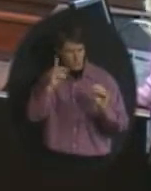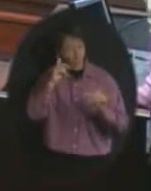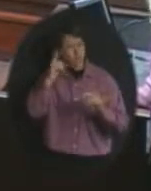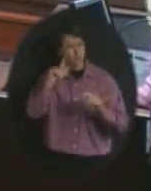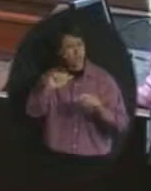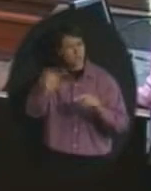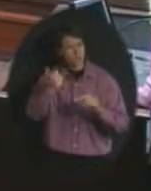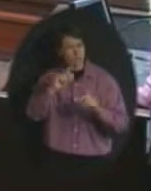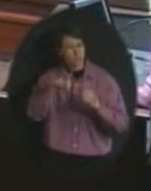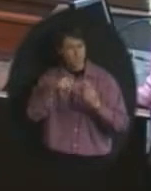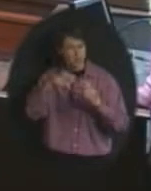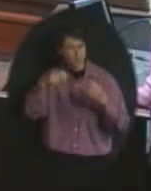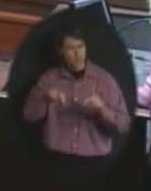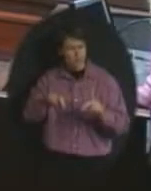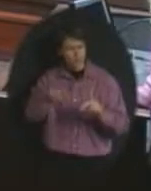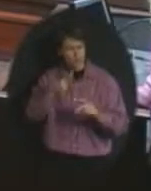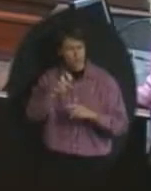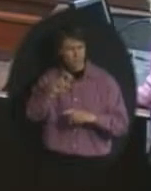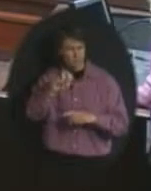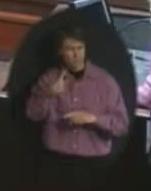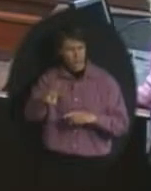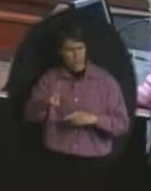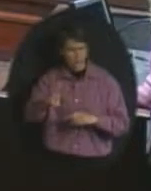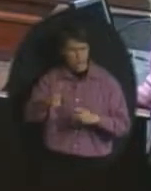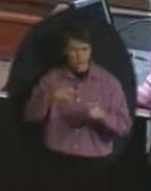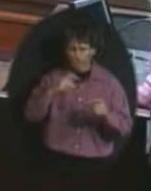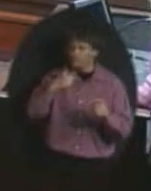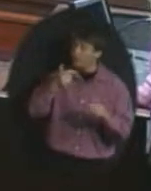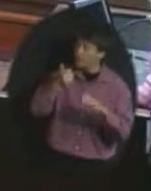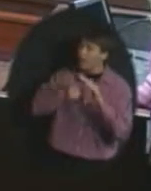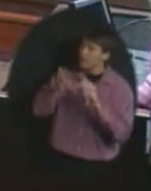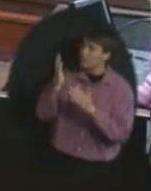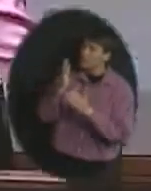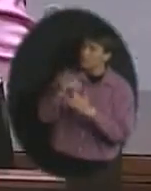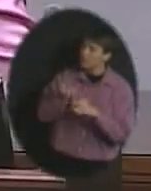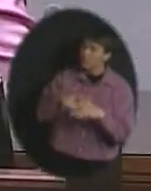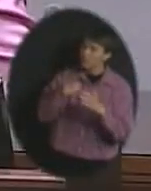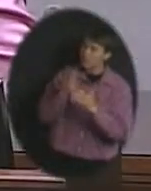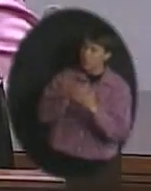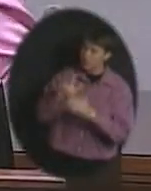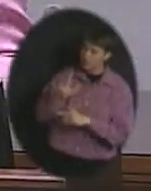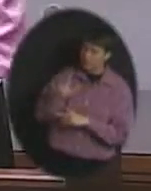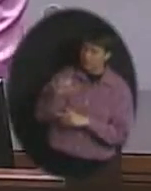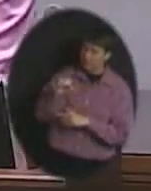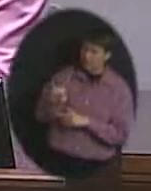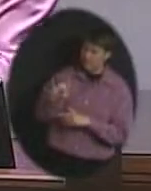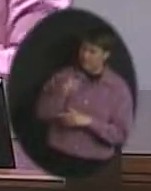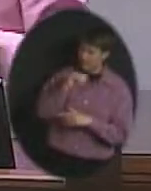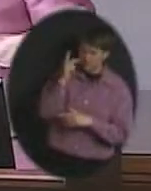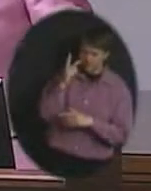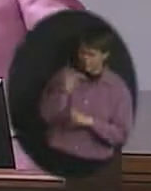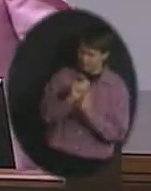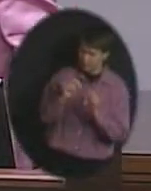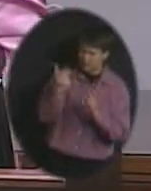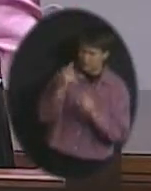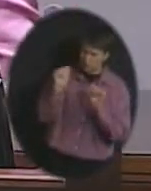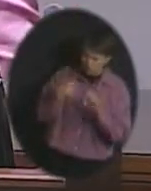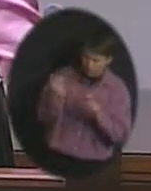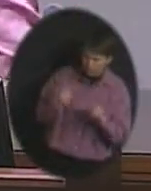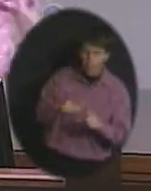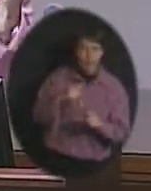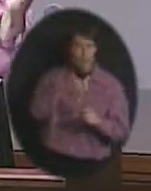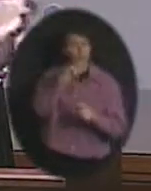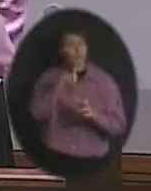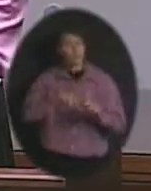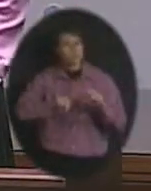else about the opportunity to renew. Okay. Under the initial part of the lease, I didn't see it, but that would be something that could happen. The question had come